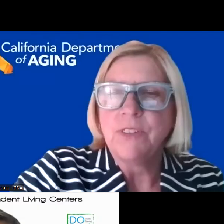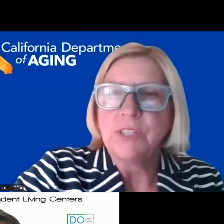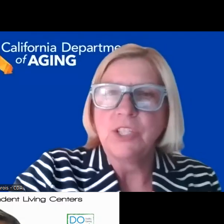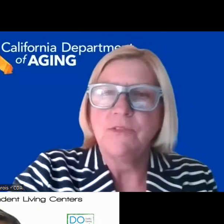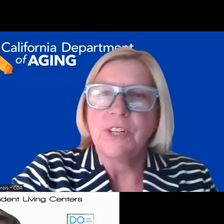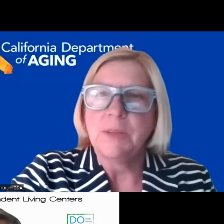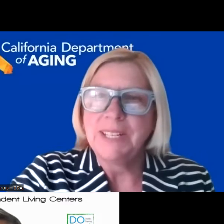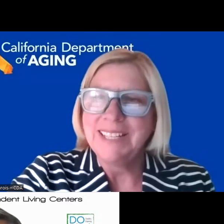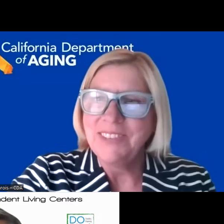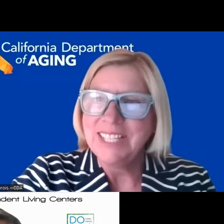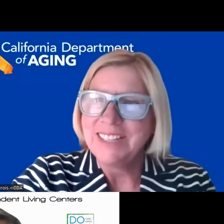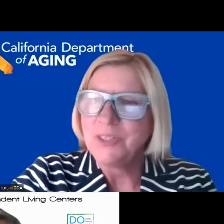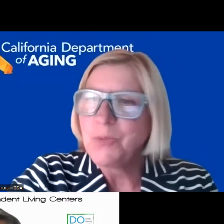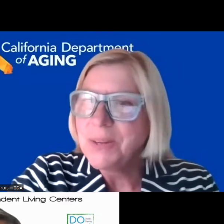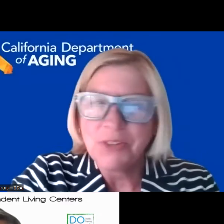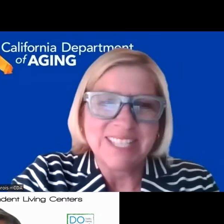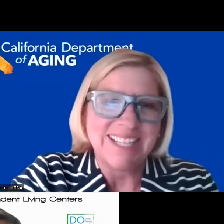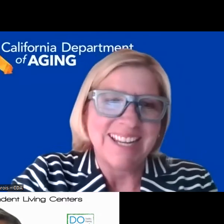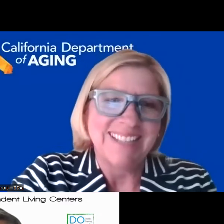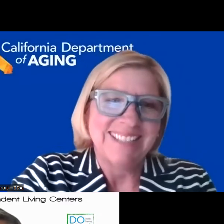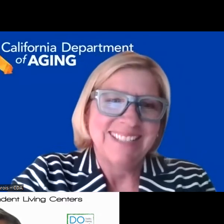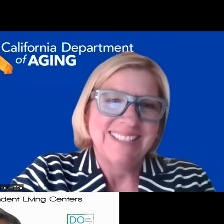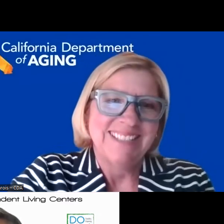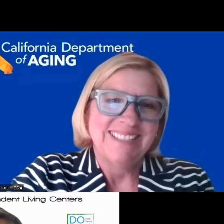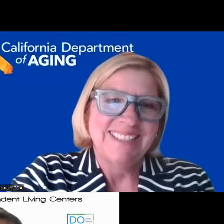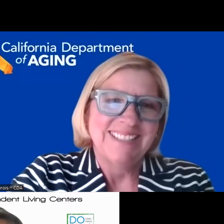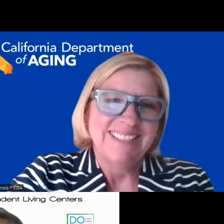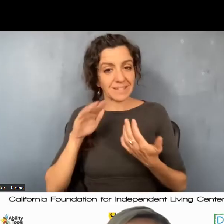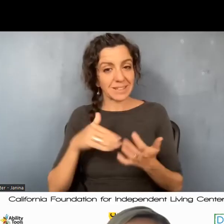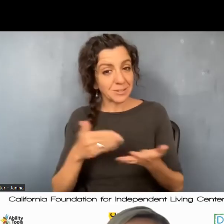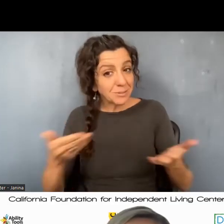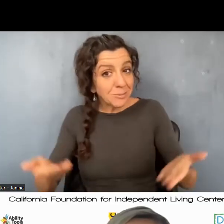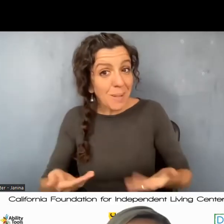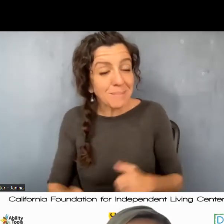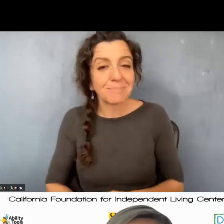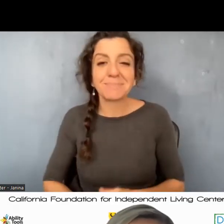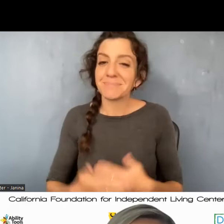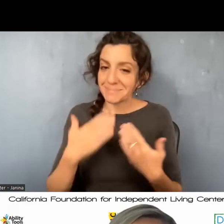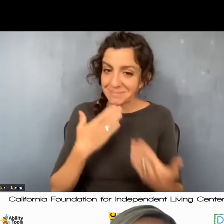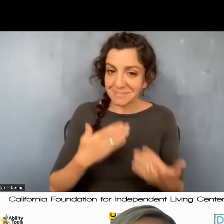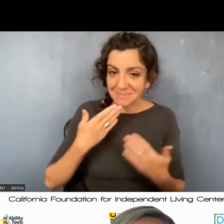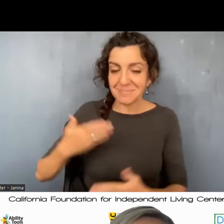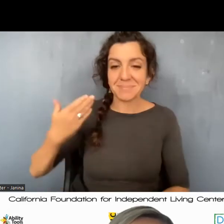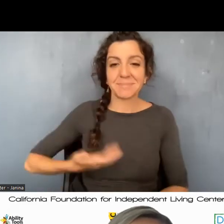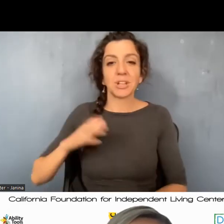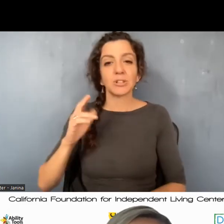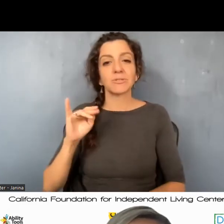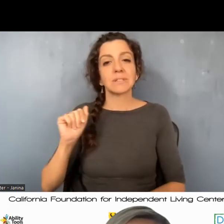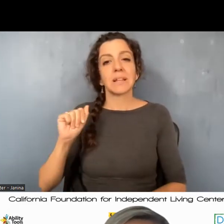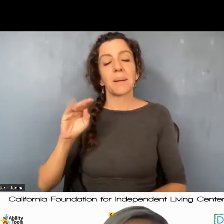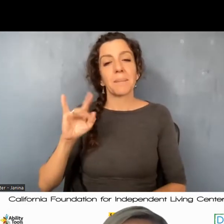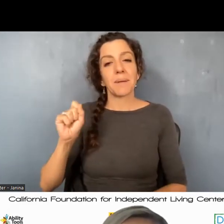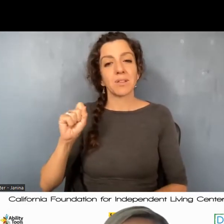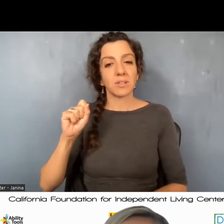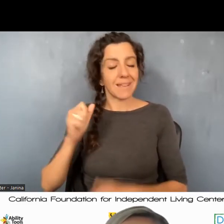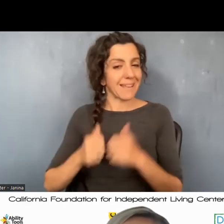California Foundation for Independent Living Centers. Welcome, Christina. Thank you. Thank you, Susan. Christina Mills, Executive Director of the California